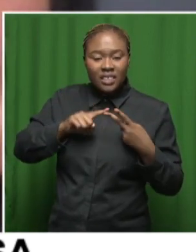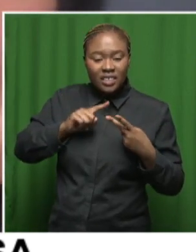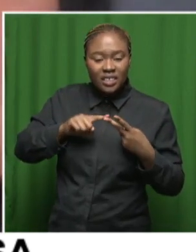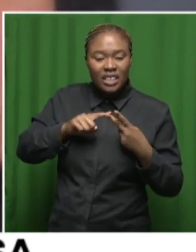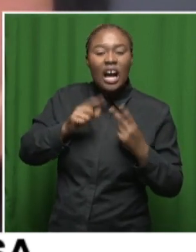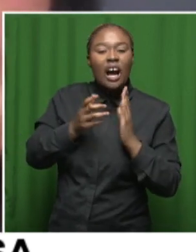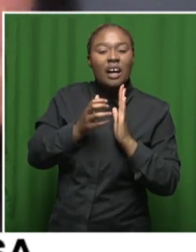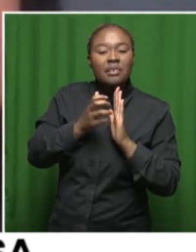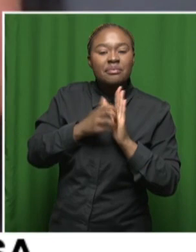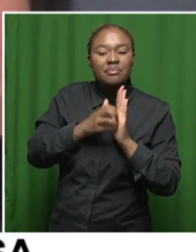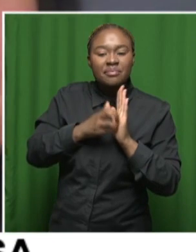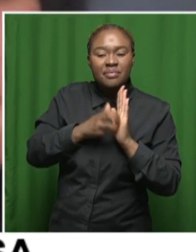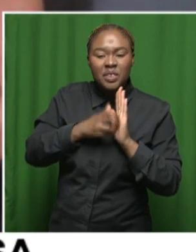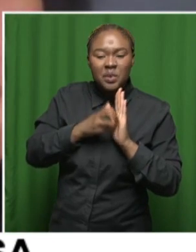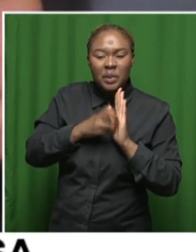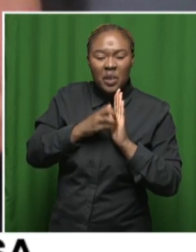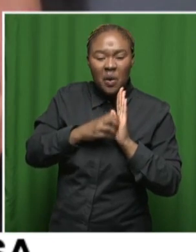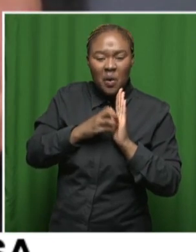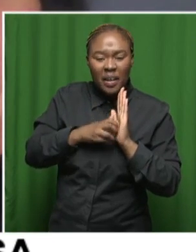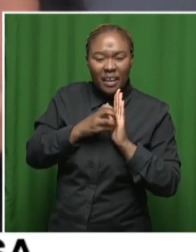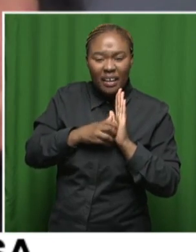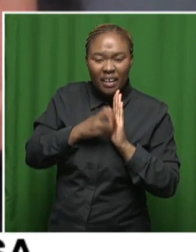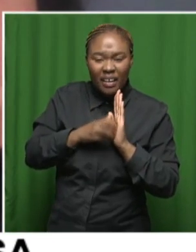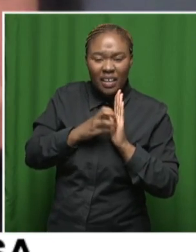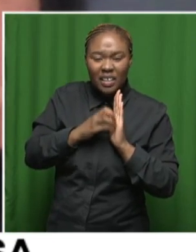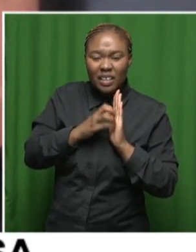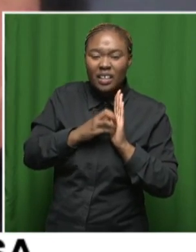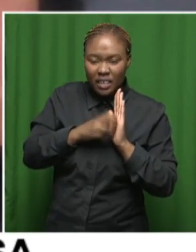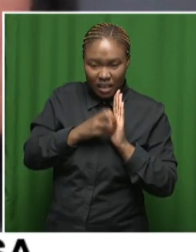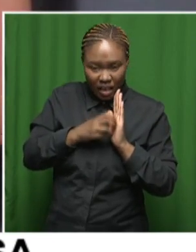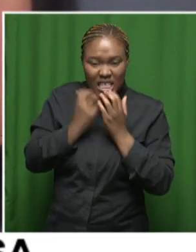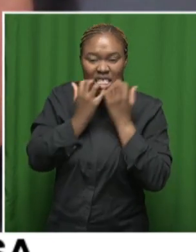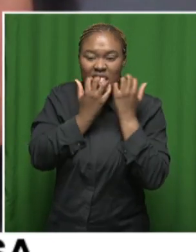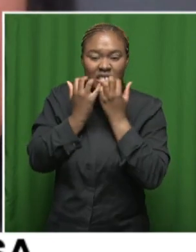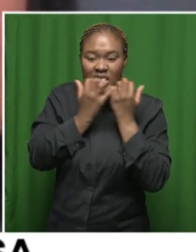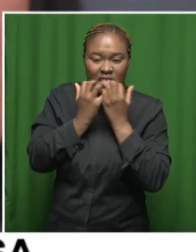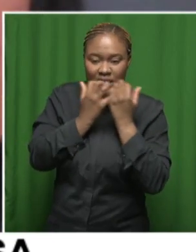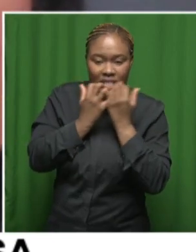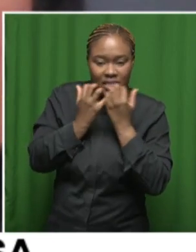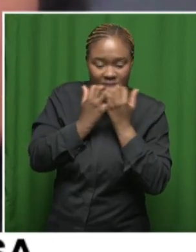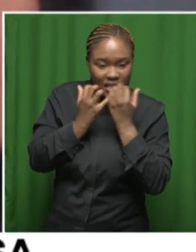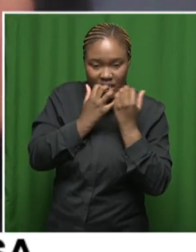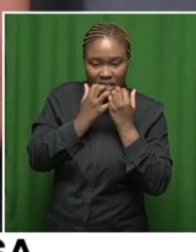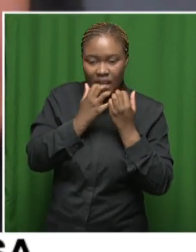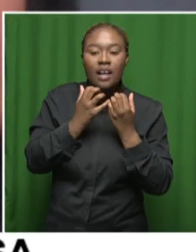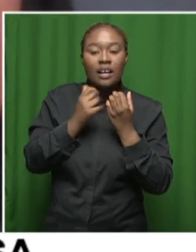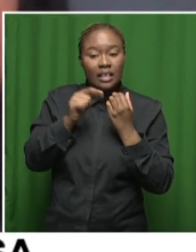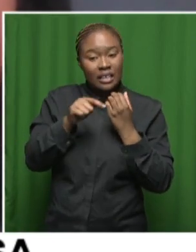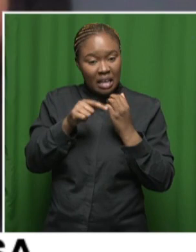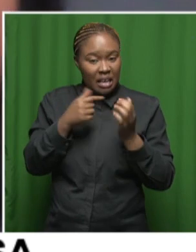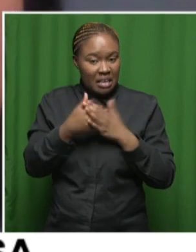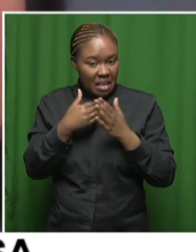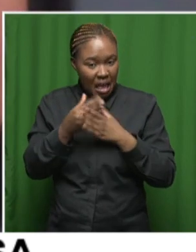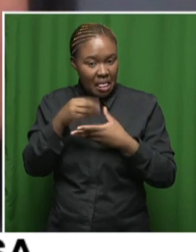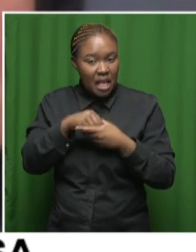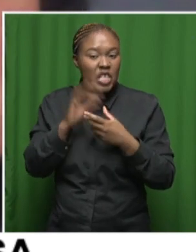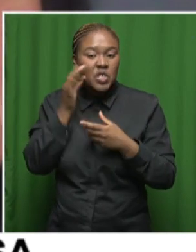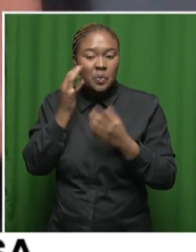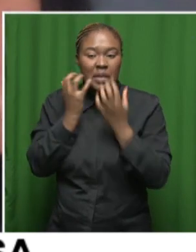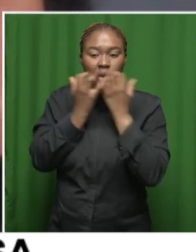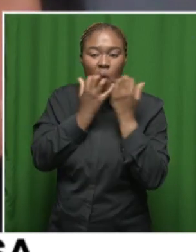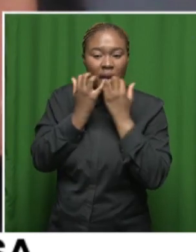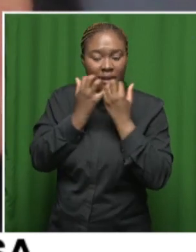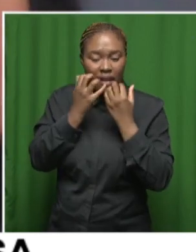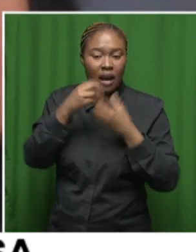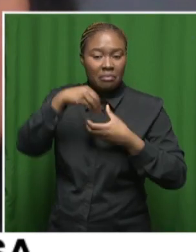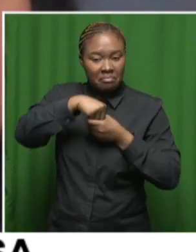Yes. Okay, just take us through that. Just briefly take us through that. I'm quite interested. It's actually a really quick recipe because you don't need to use